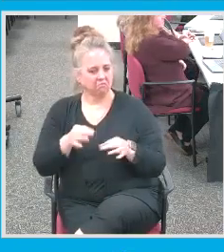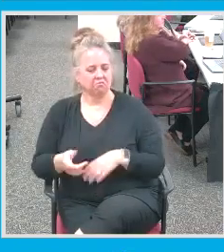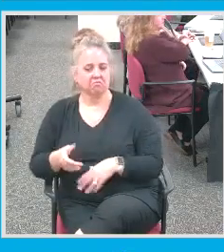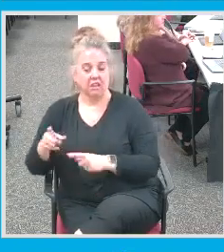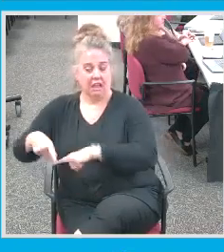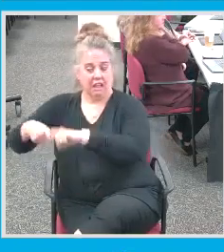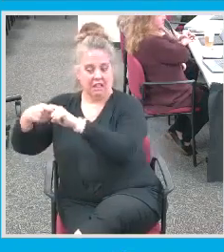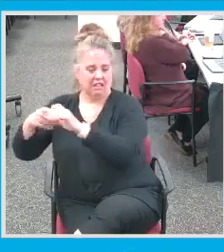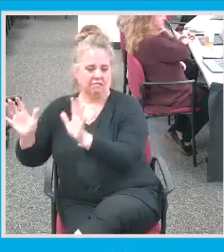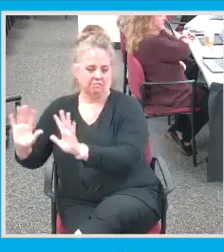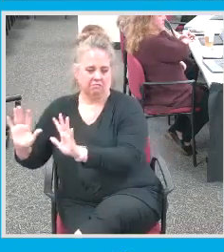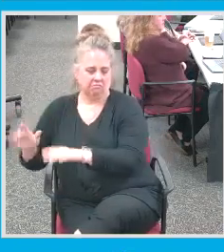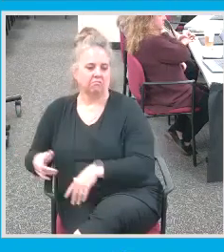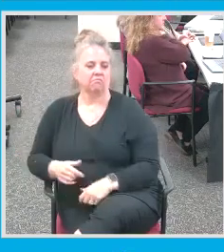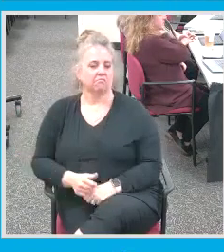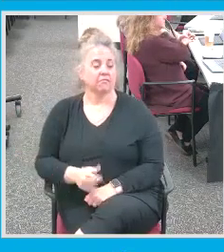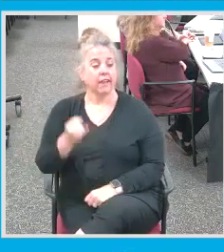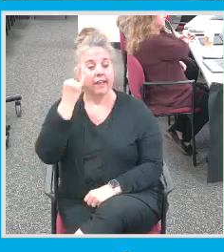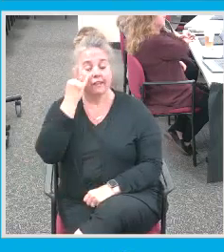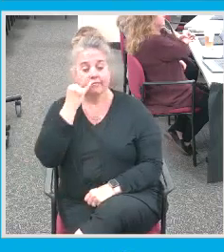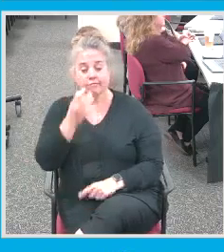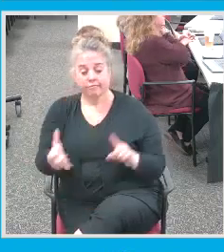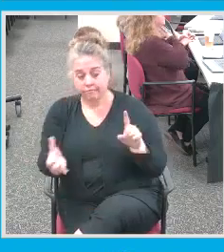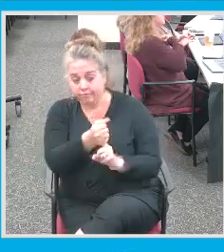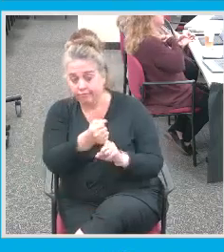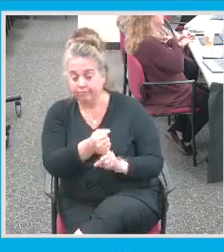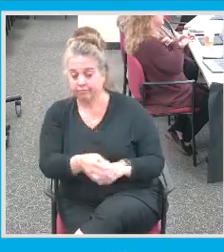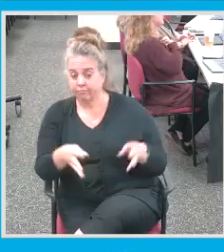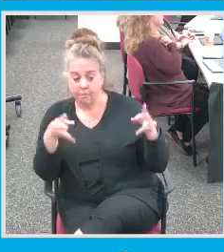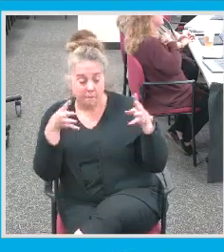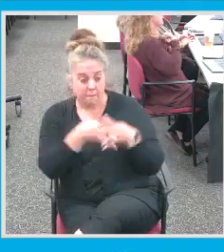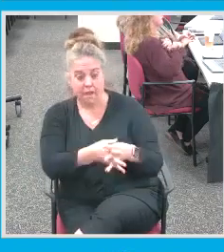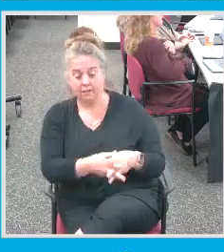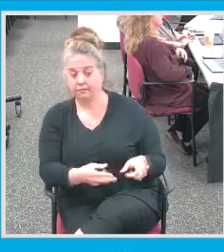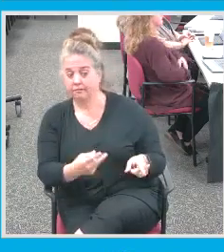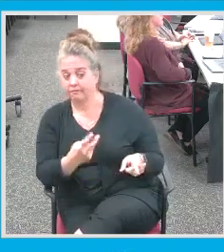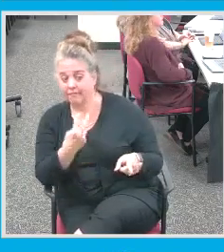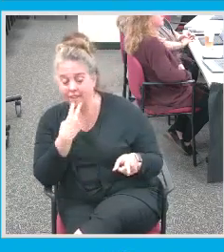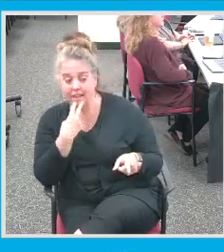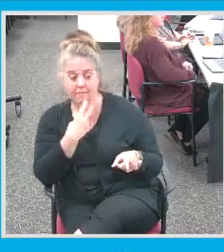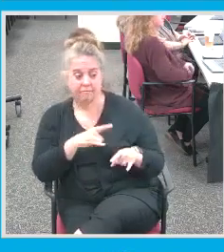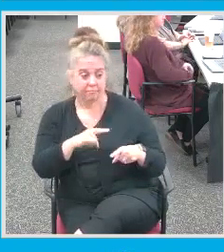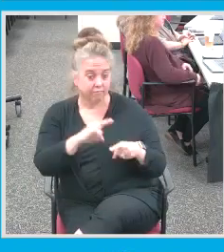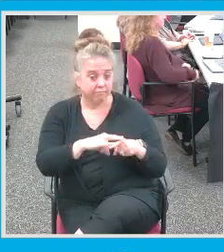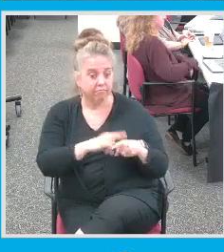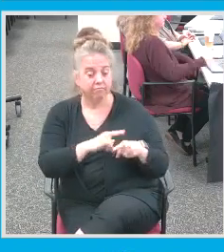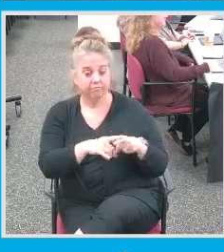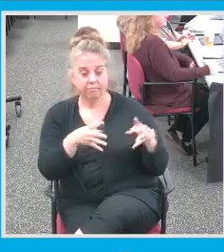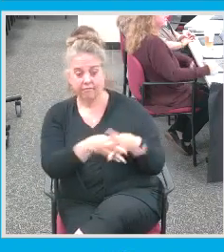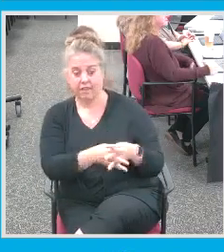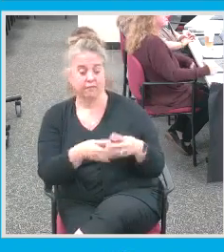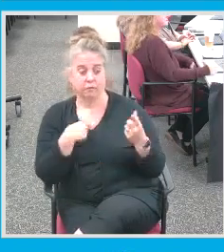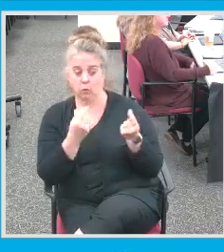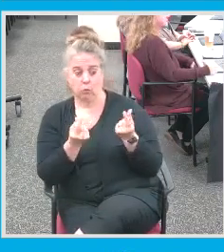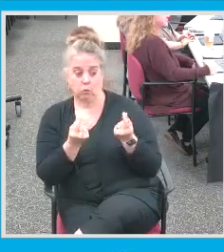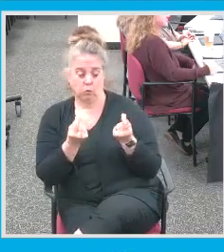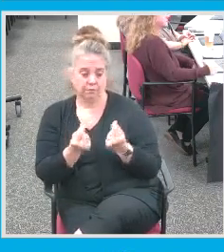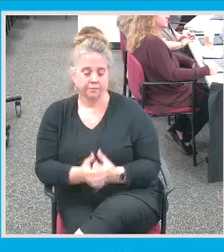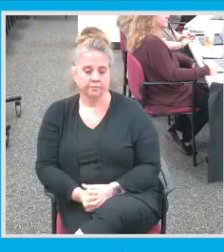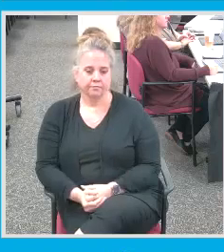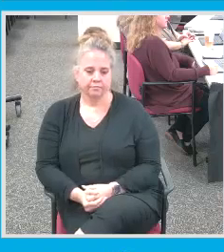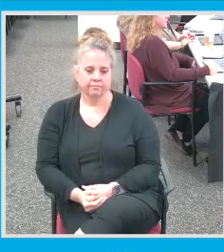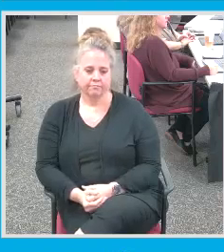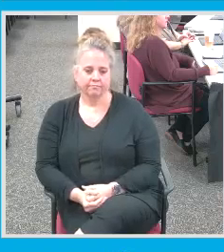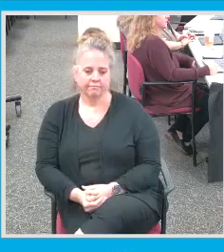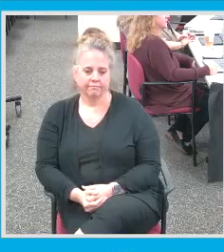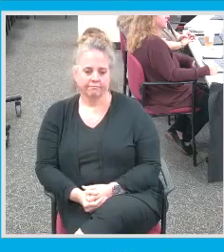who was caught with a vape or caught actually smoking, we had them come usually back in my office in the